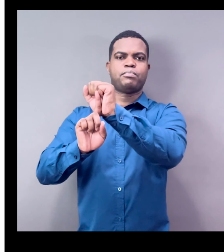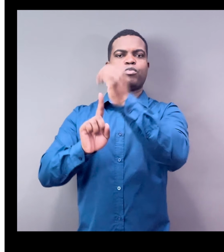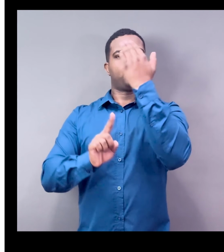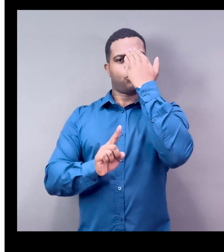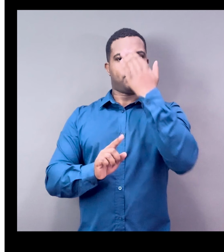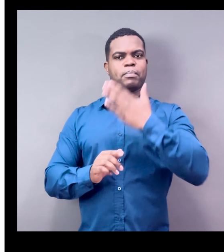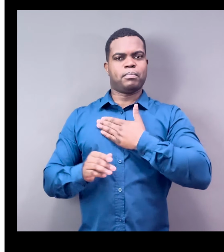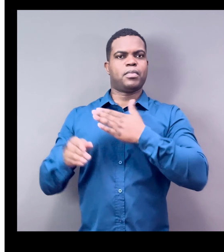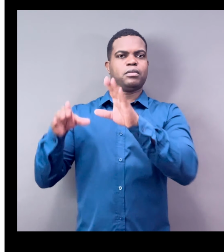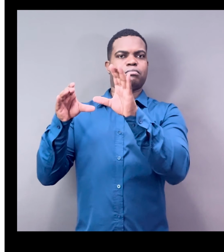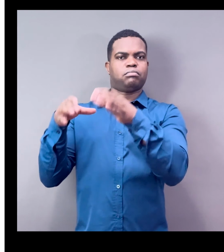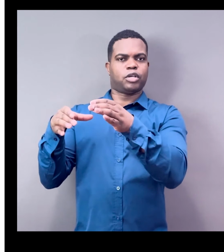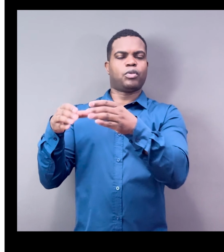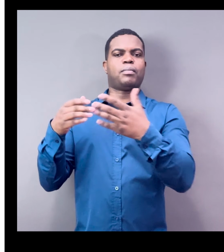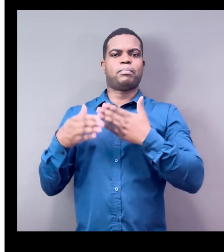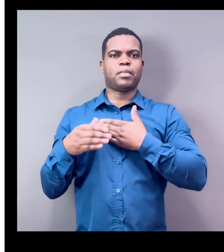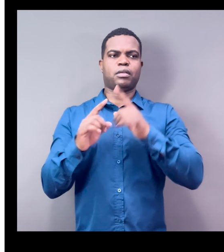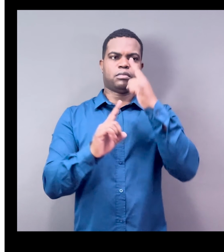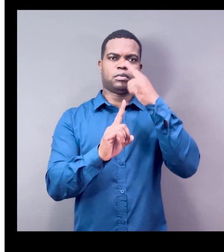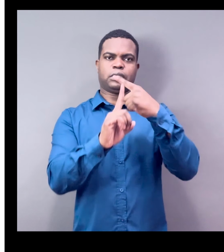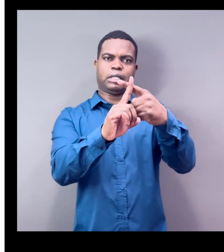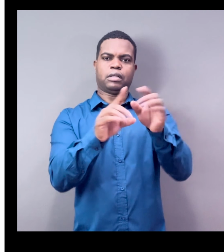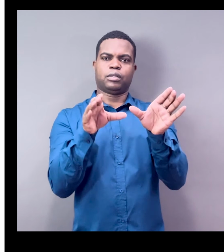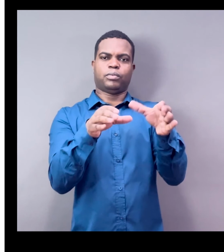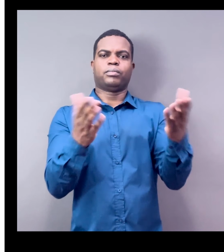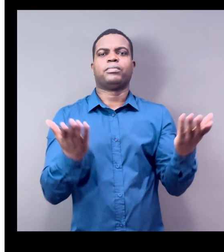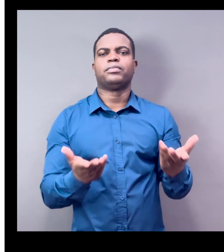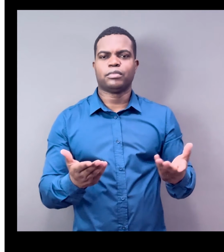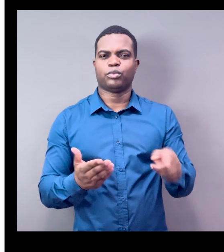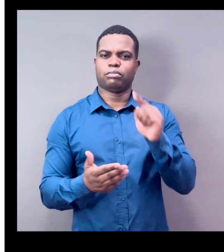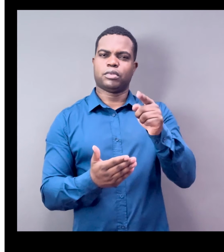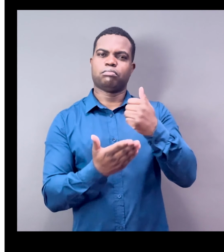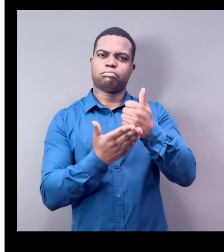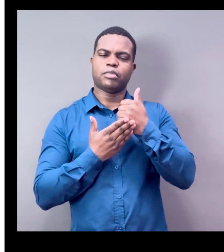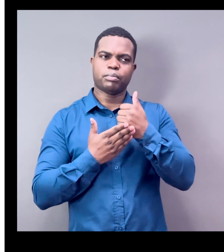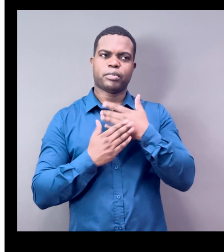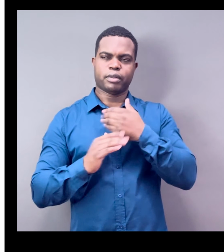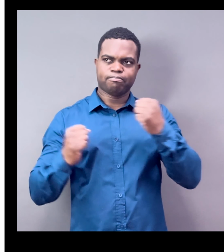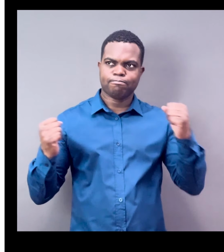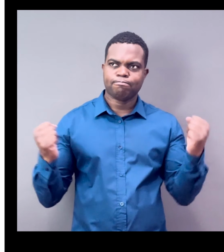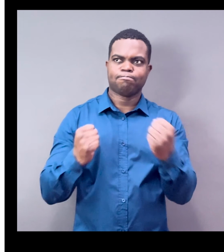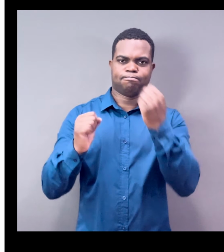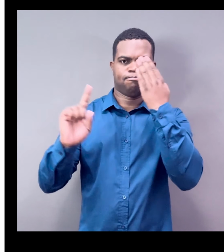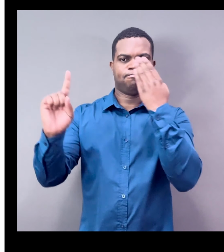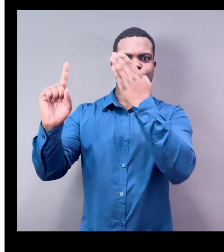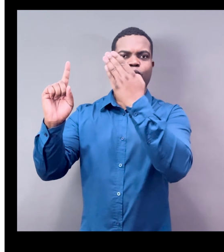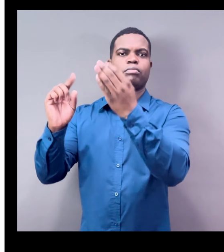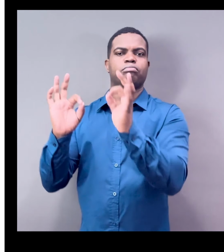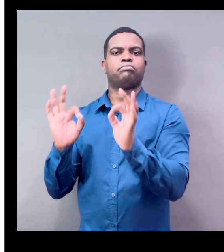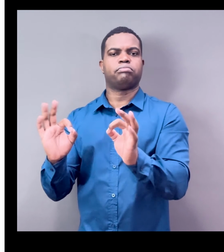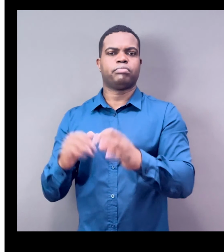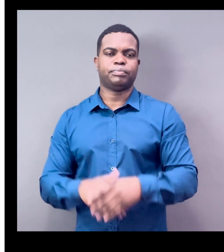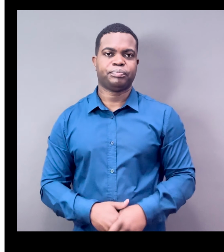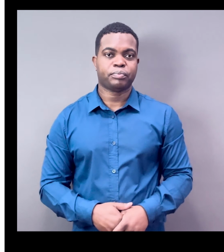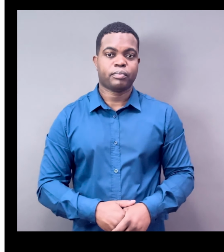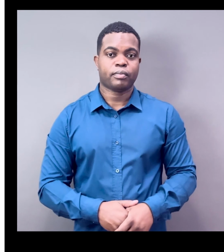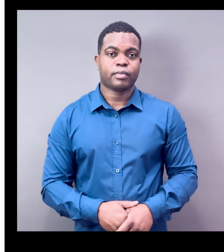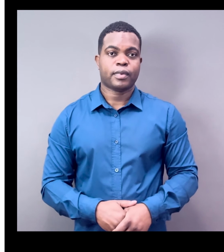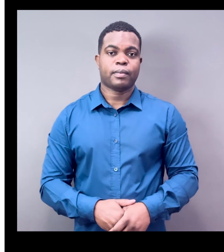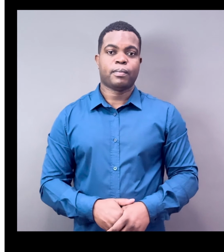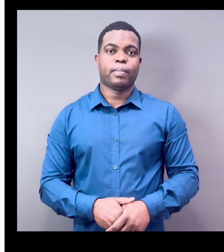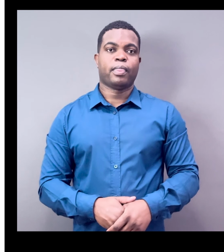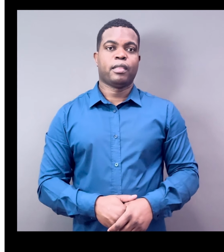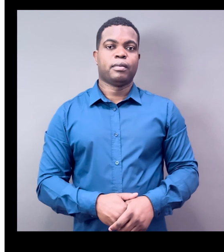your target audiences are, you may not be able to get a good outcome from your community